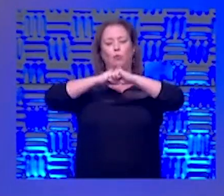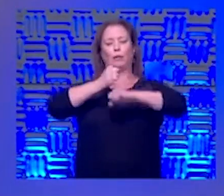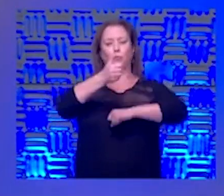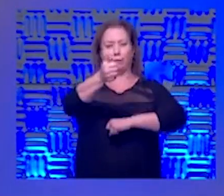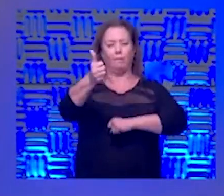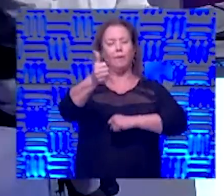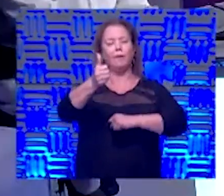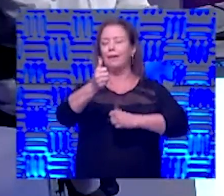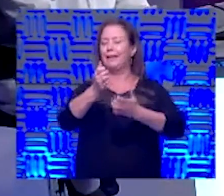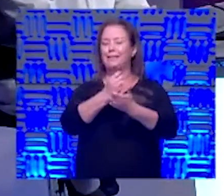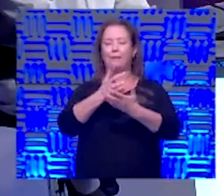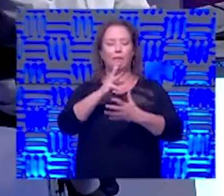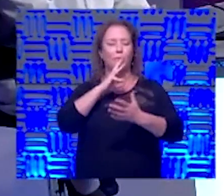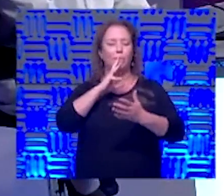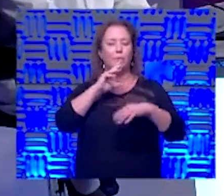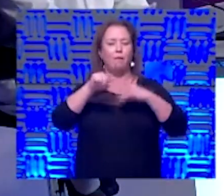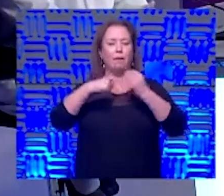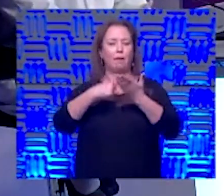about.